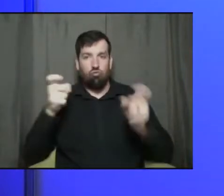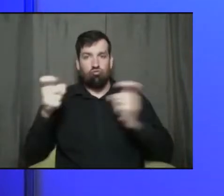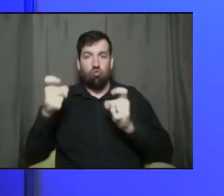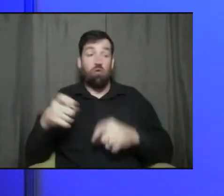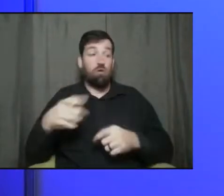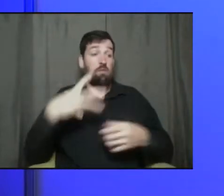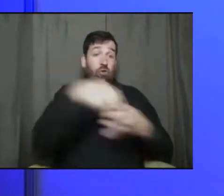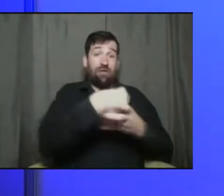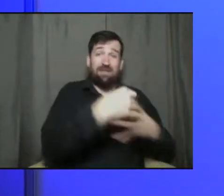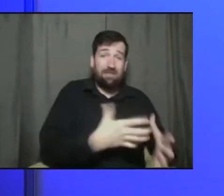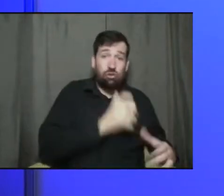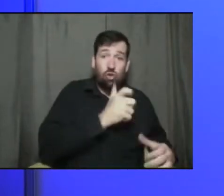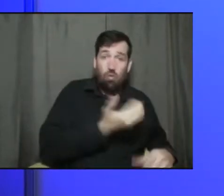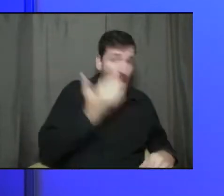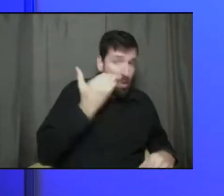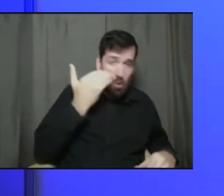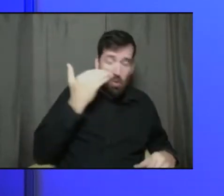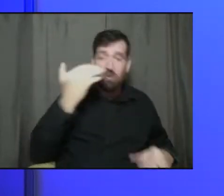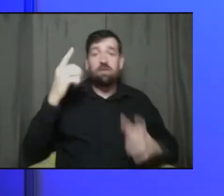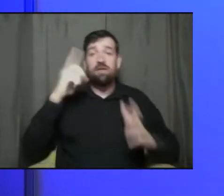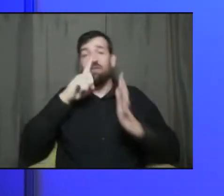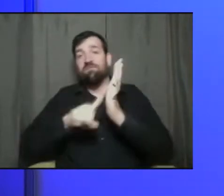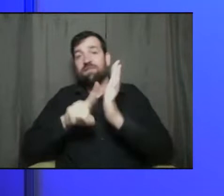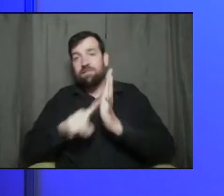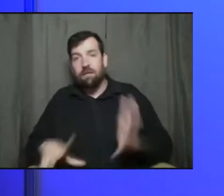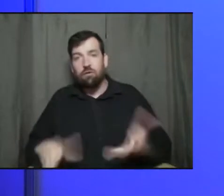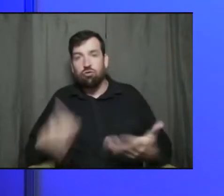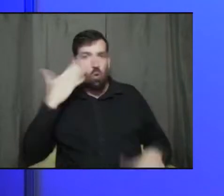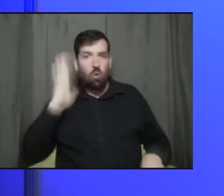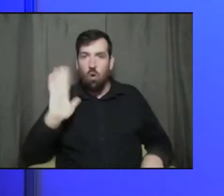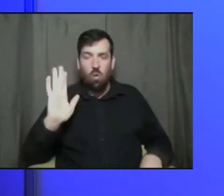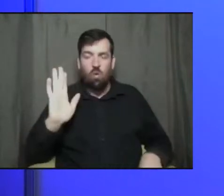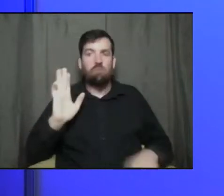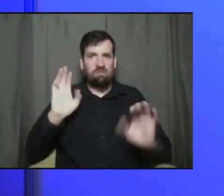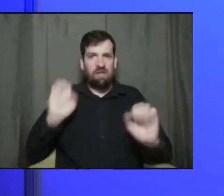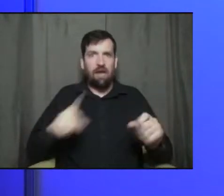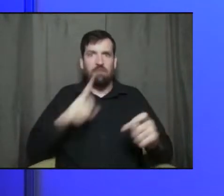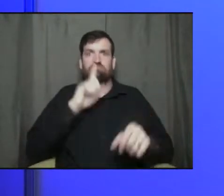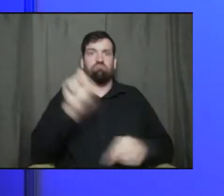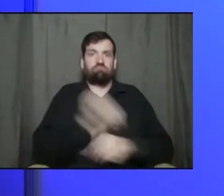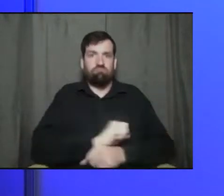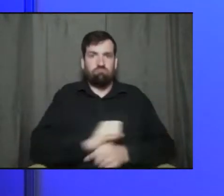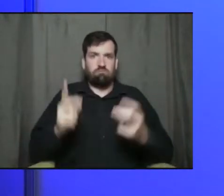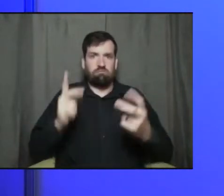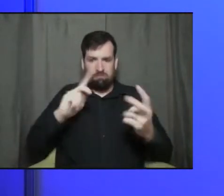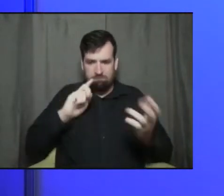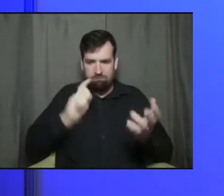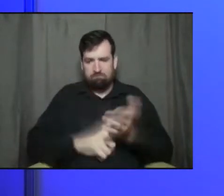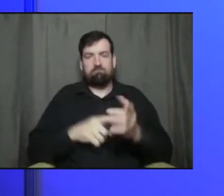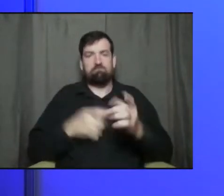know, so we're really able to be certain if we're seeing an effect of the drug that we know it's really working.